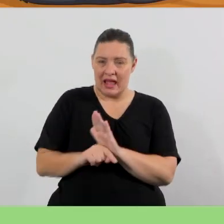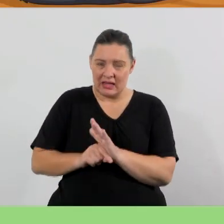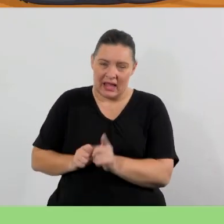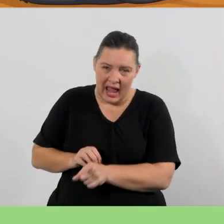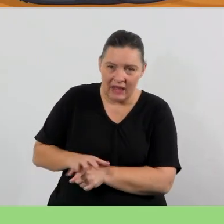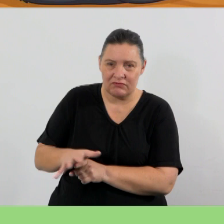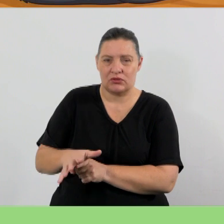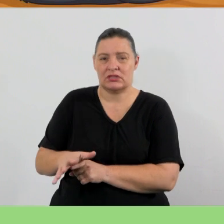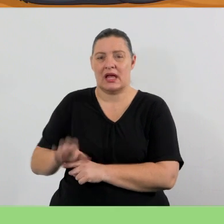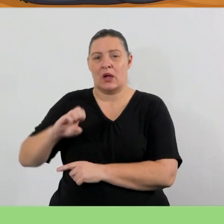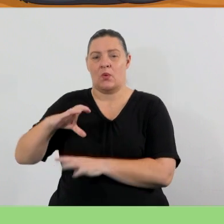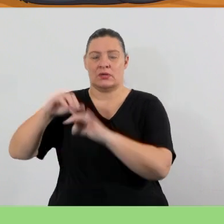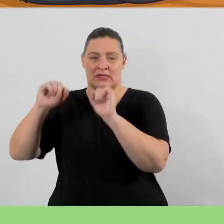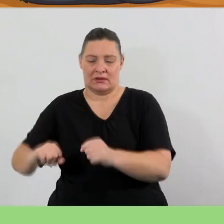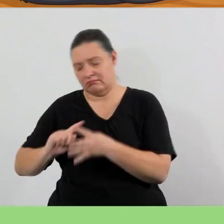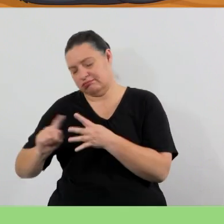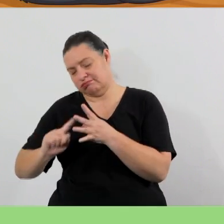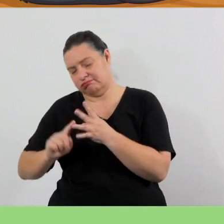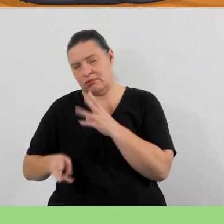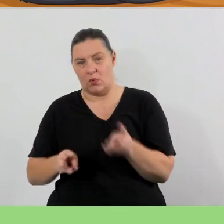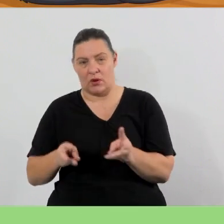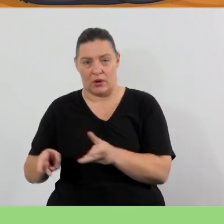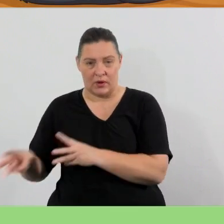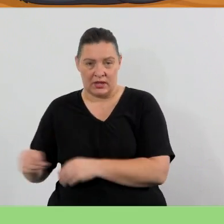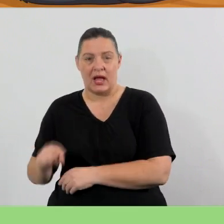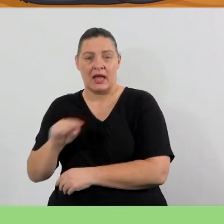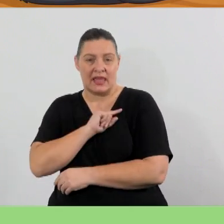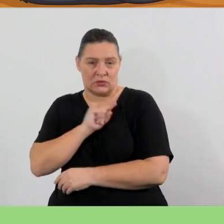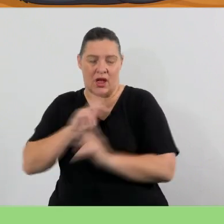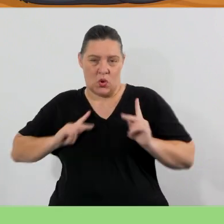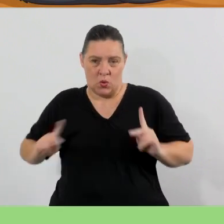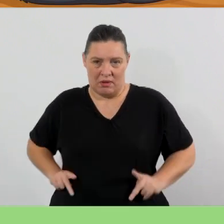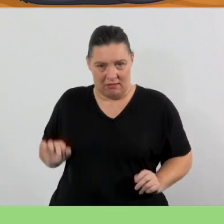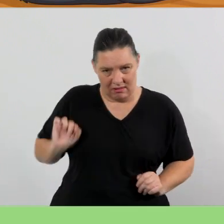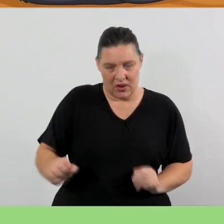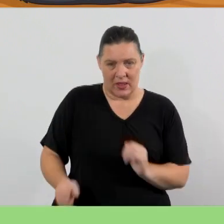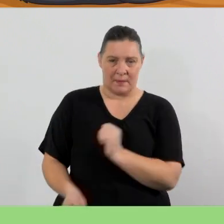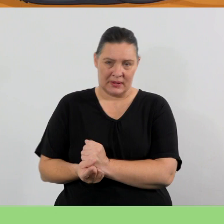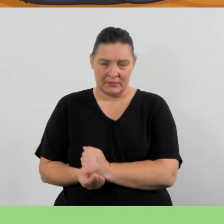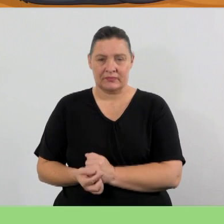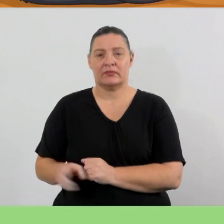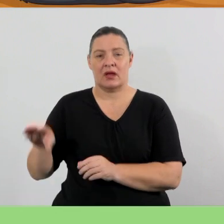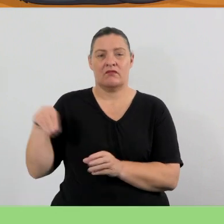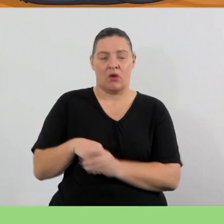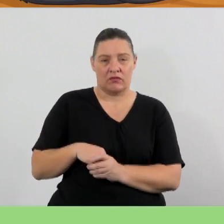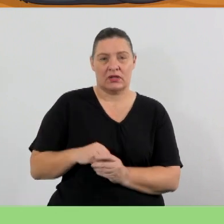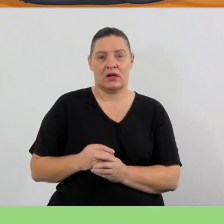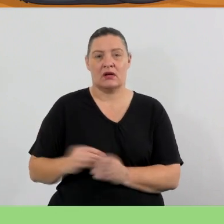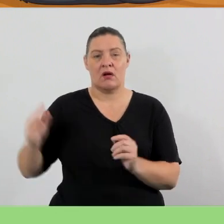negatively influence ecosystems in a number of ways. That is why we call these human factors. These